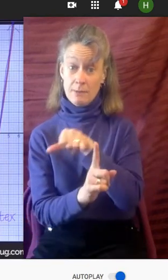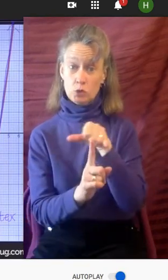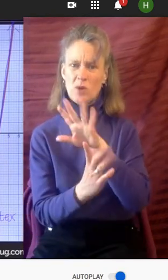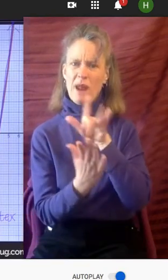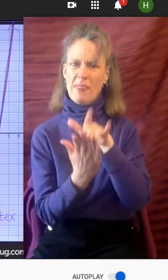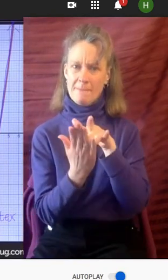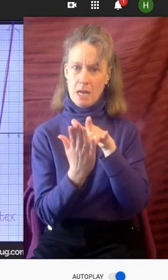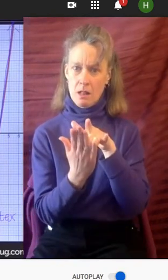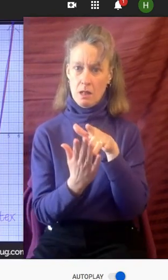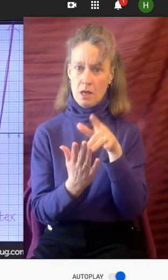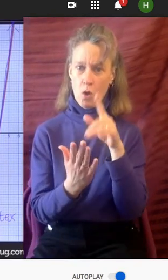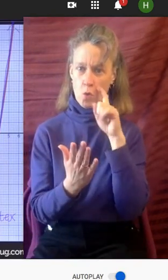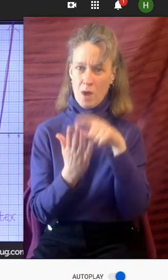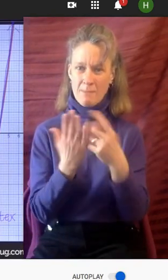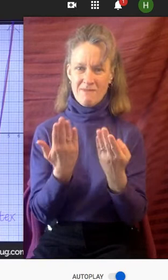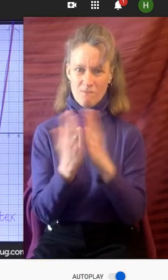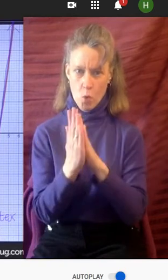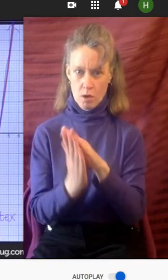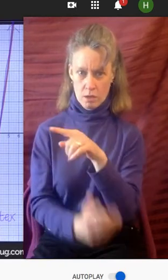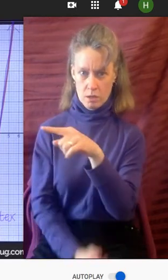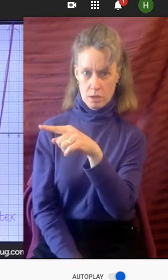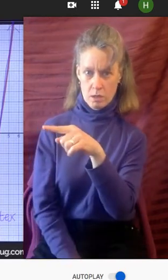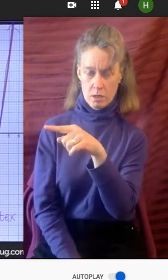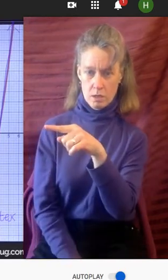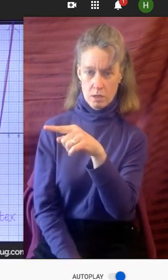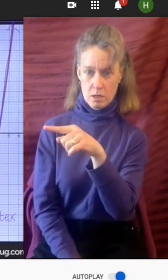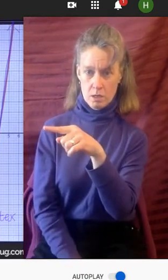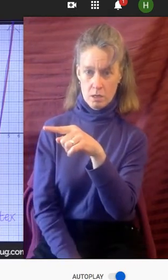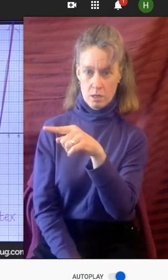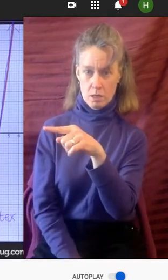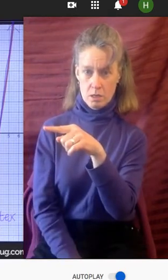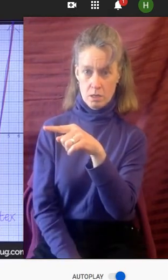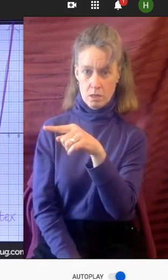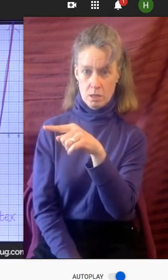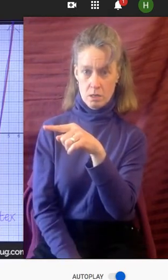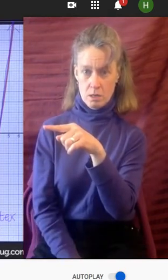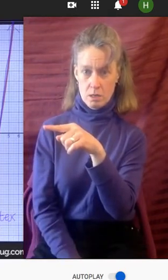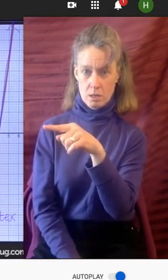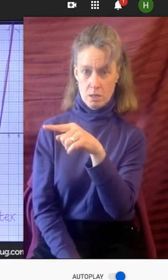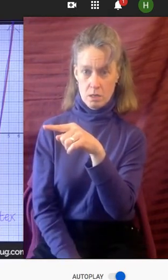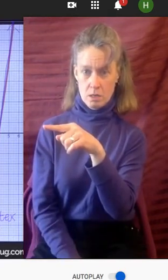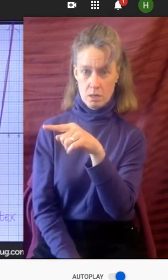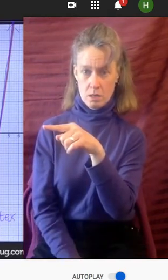fold the graph along the axis of symmetry.